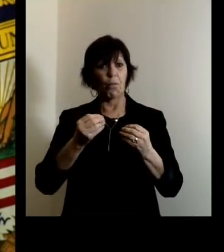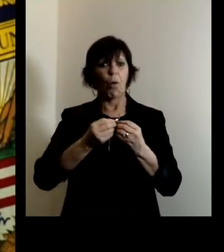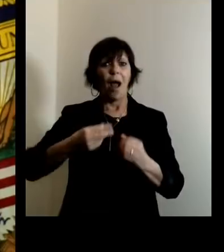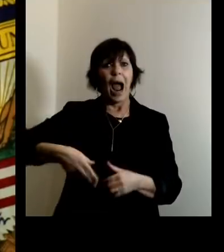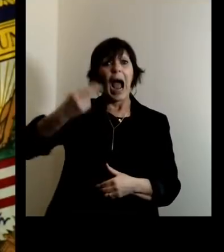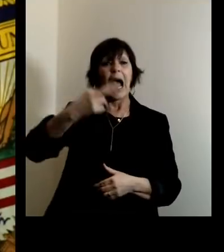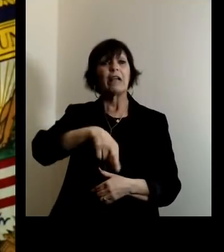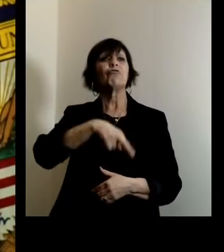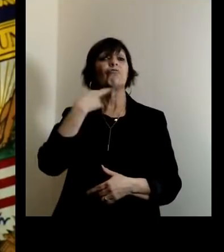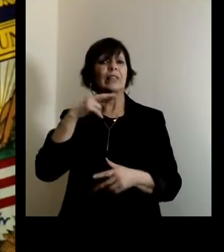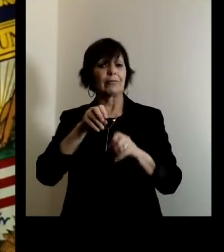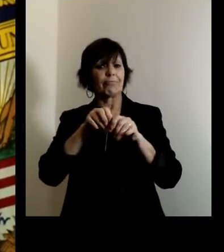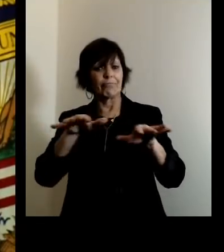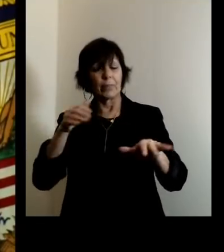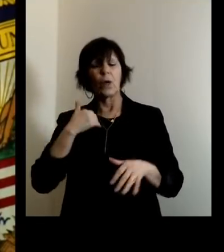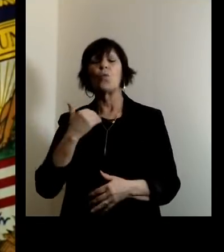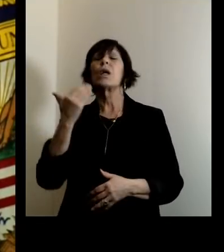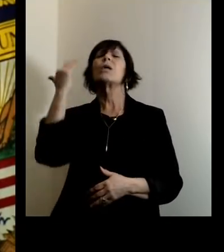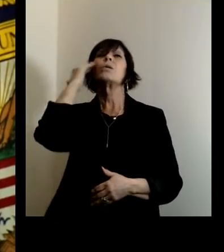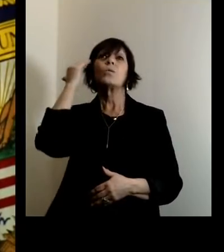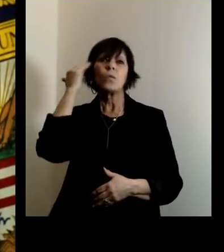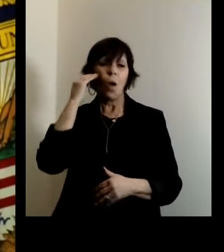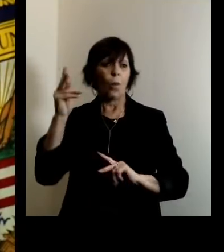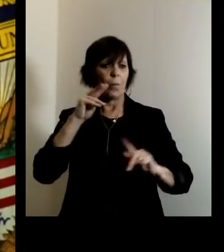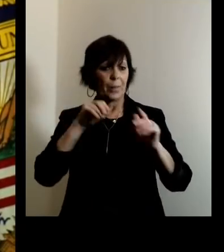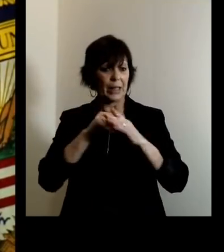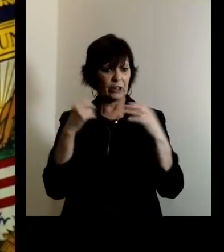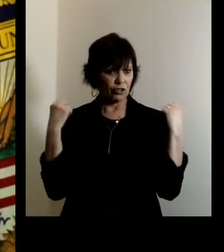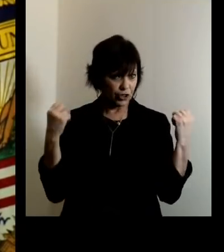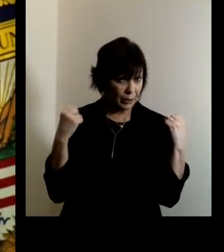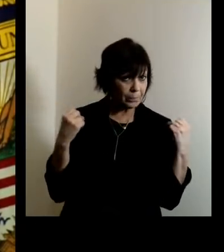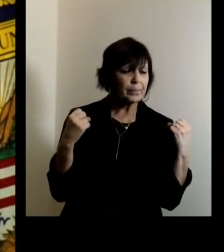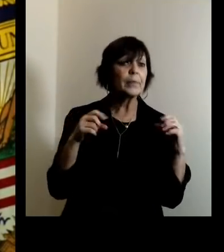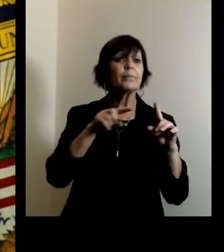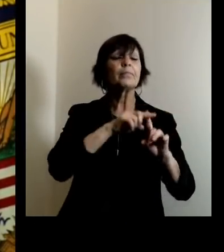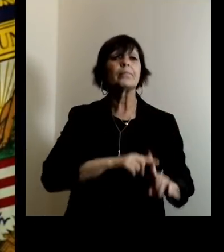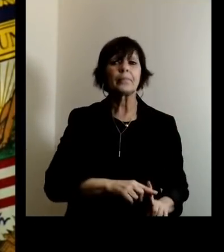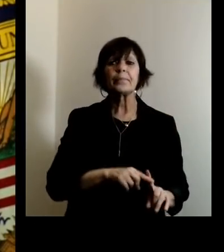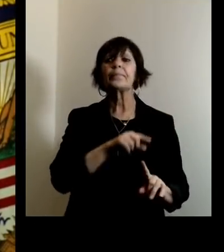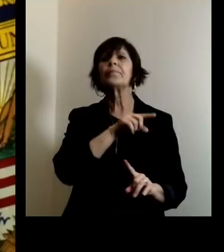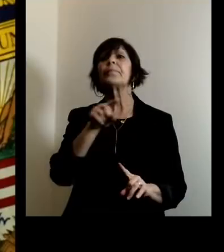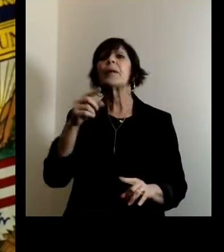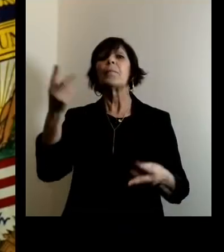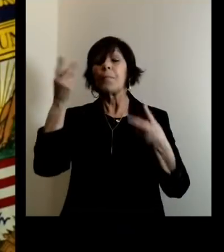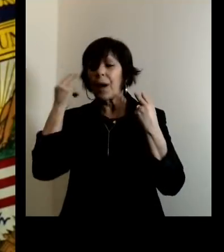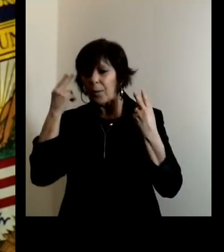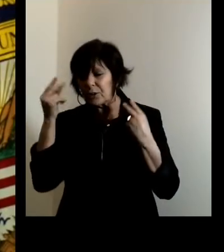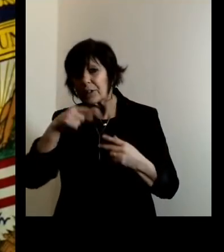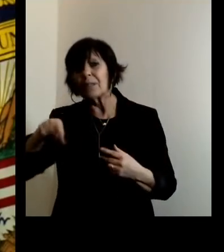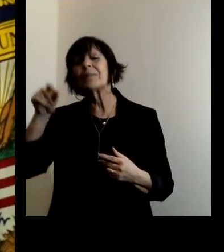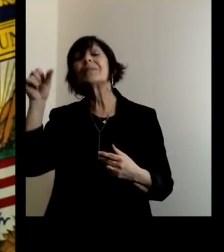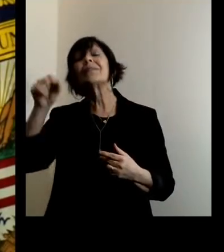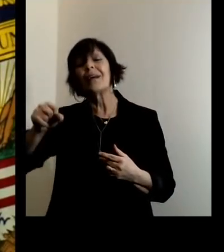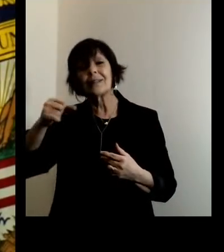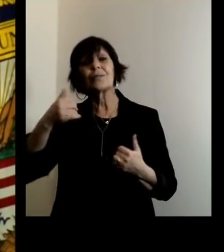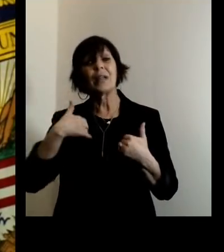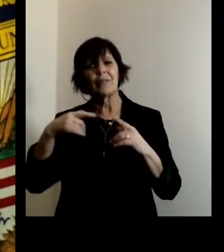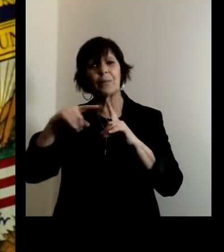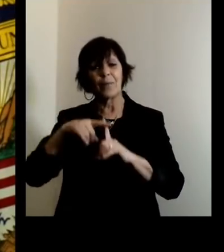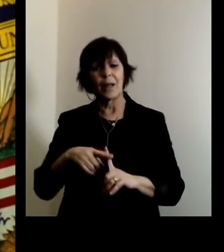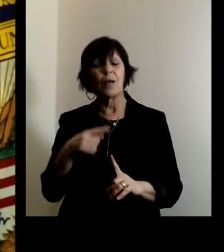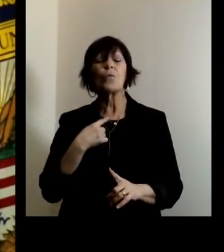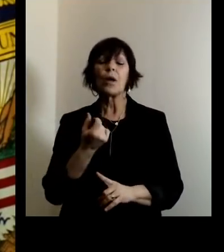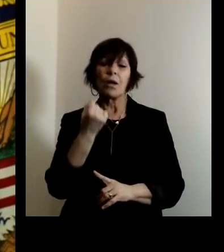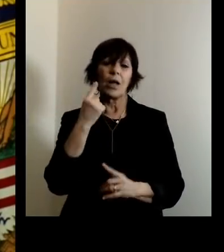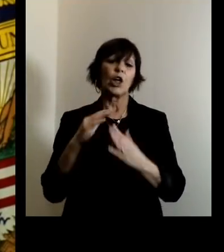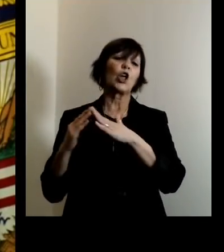know that there have been cases of individuals in gyms. We do know that there have been cases of individuals in barbershops and beauty parlors. We also understand community